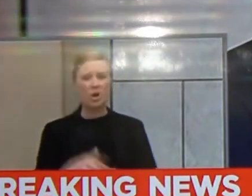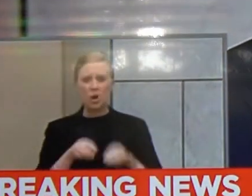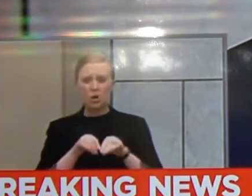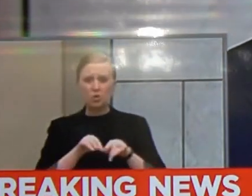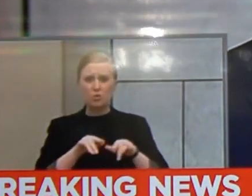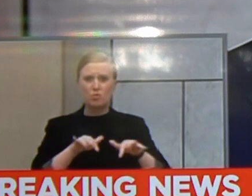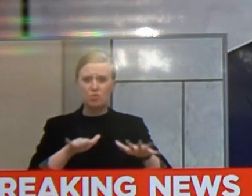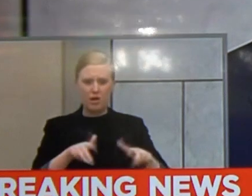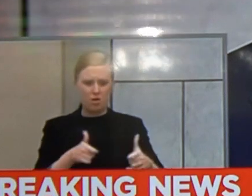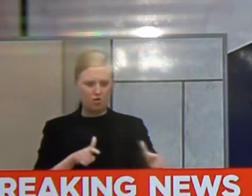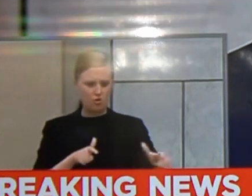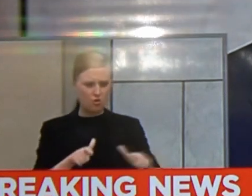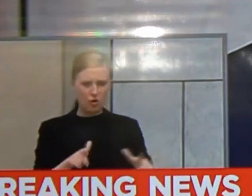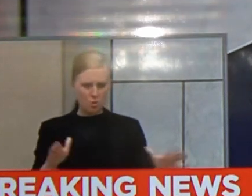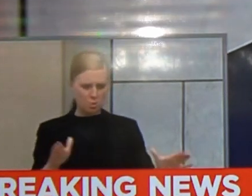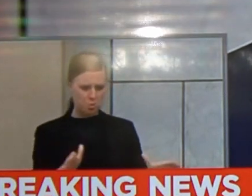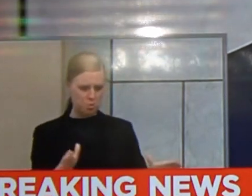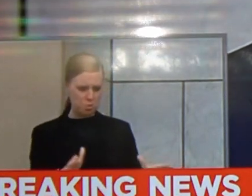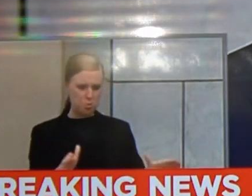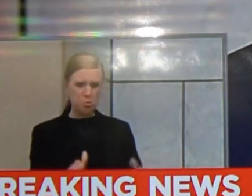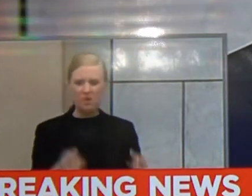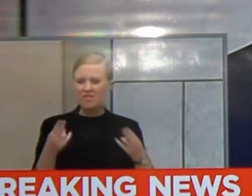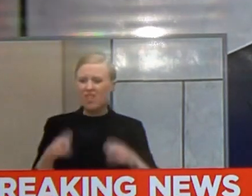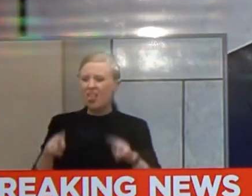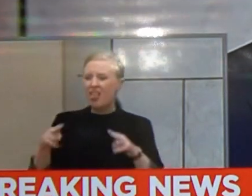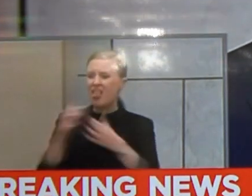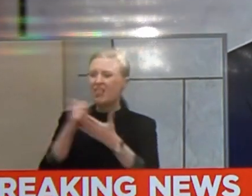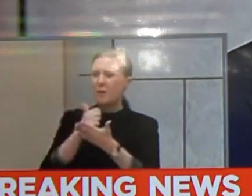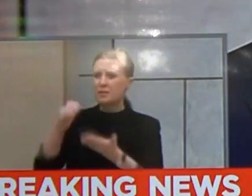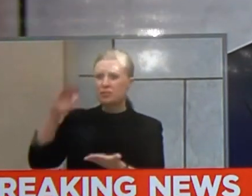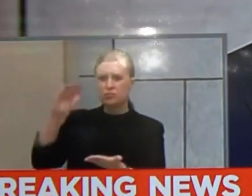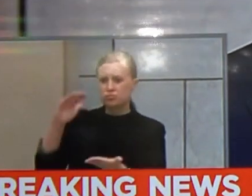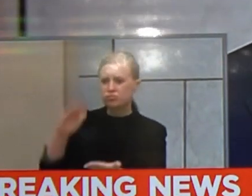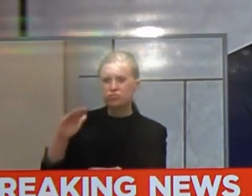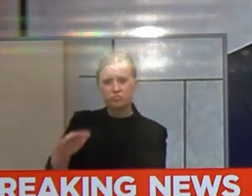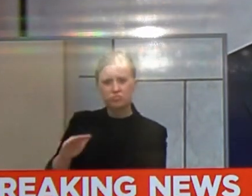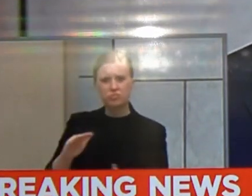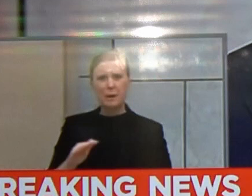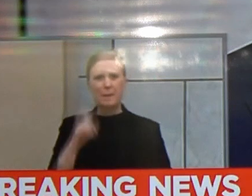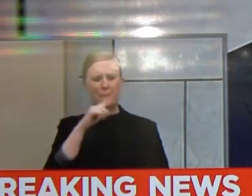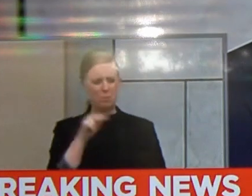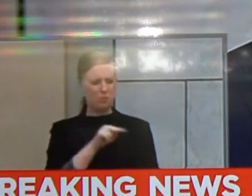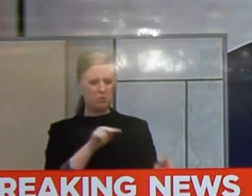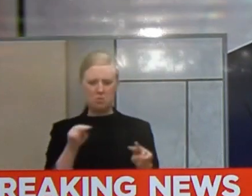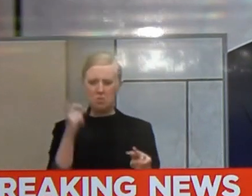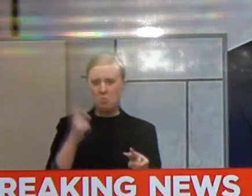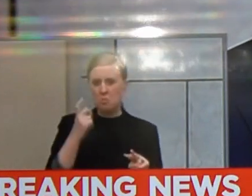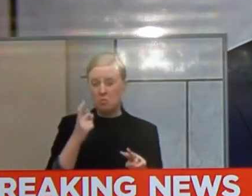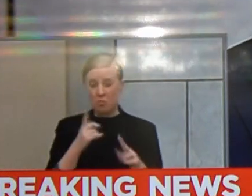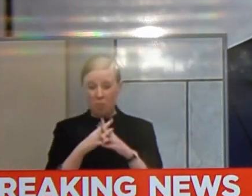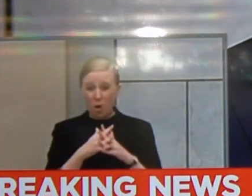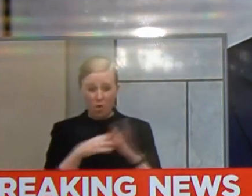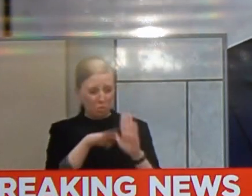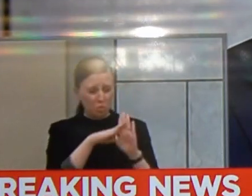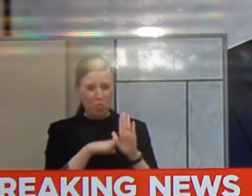low. People are going to be wondering, is it all worth it? So Donald Trump has told Americans that social